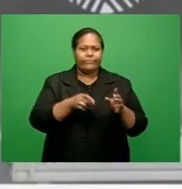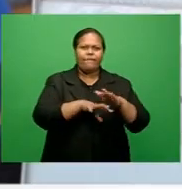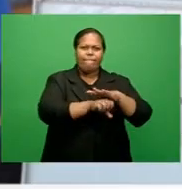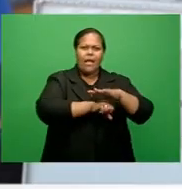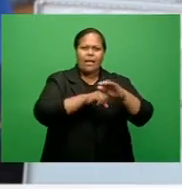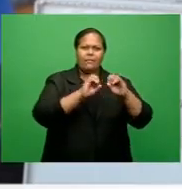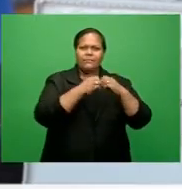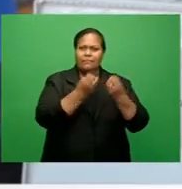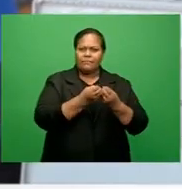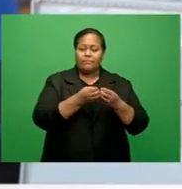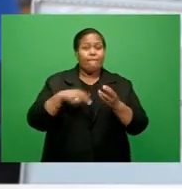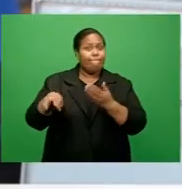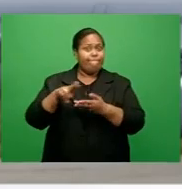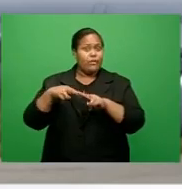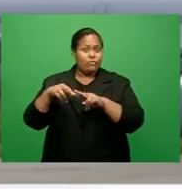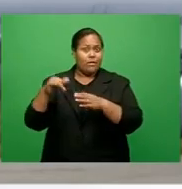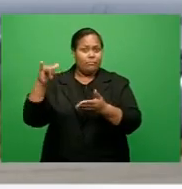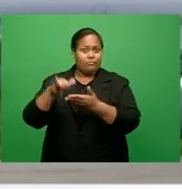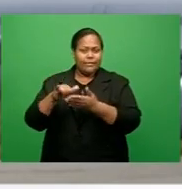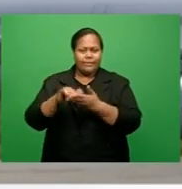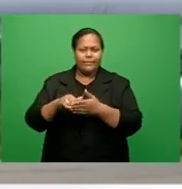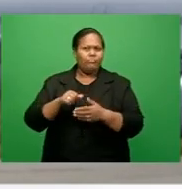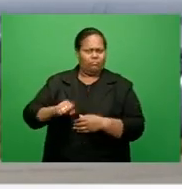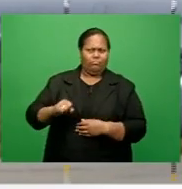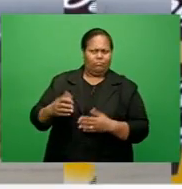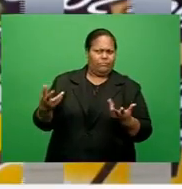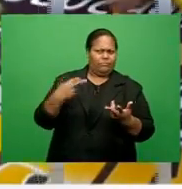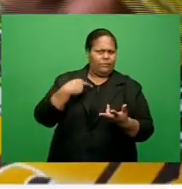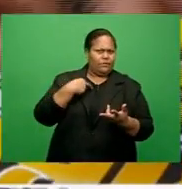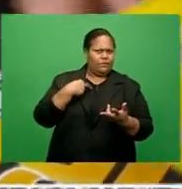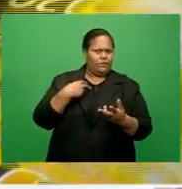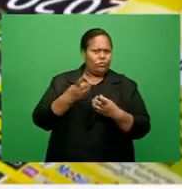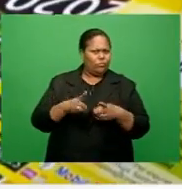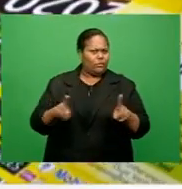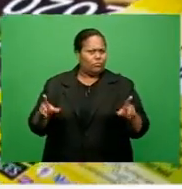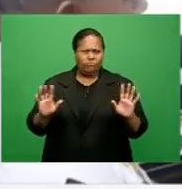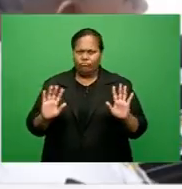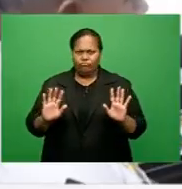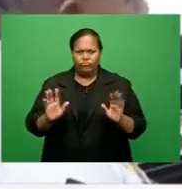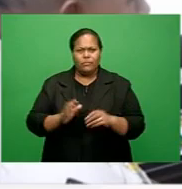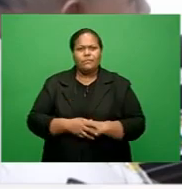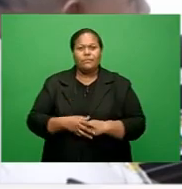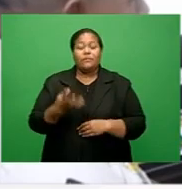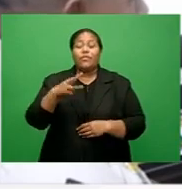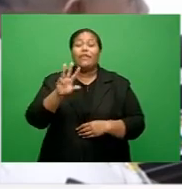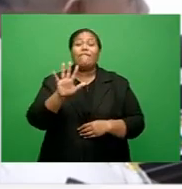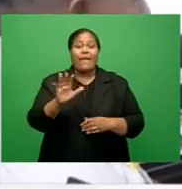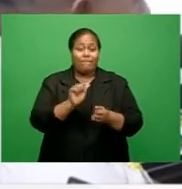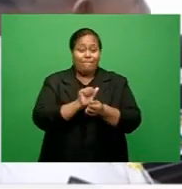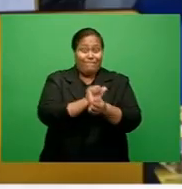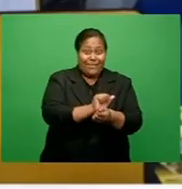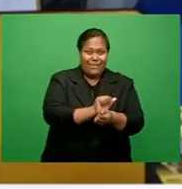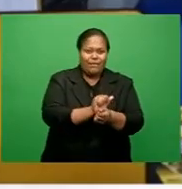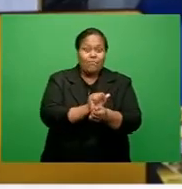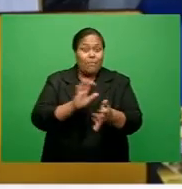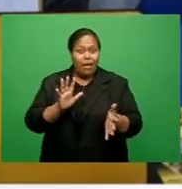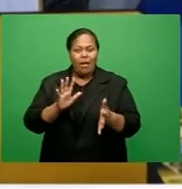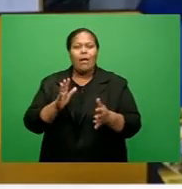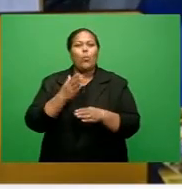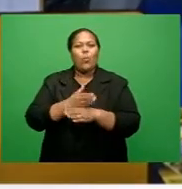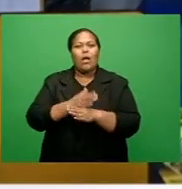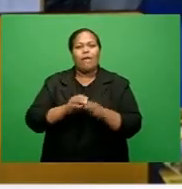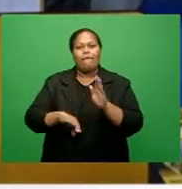Airways denies discrimination and victimization. And 35 offenders find permanent work.